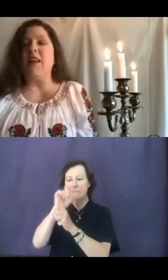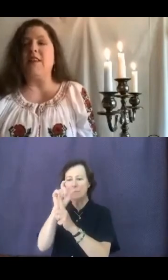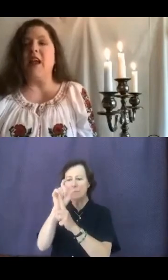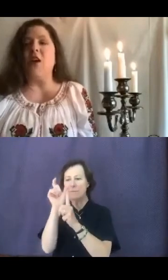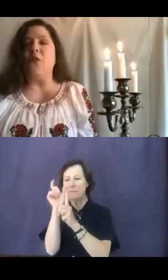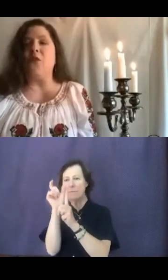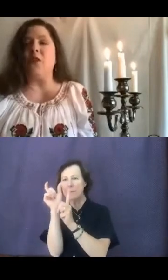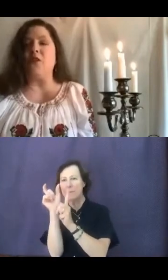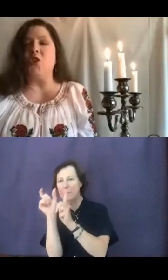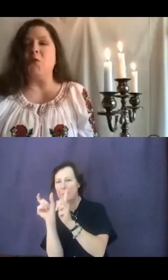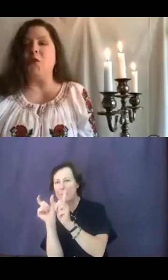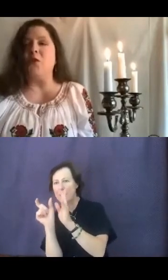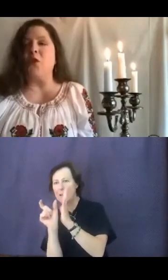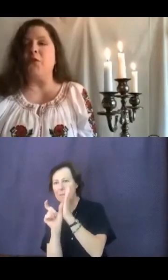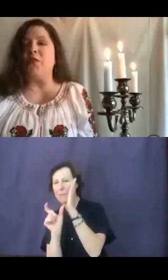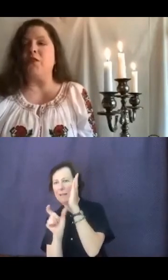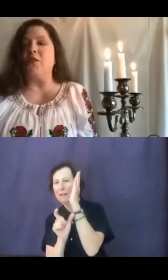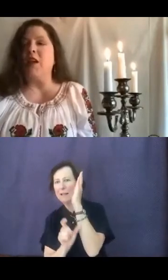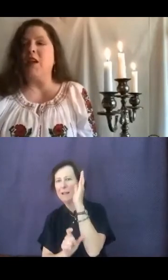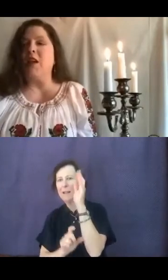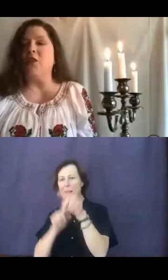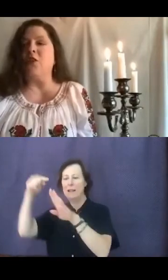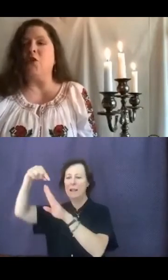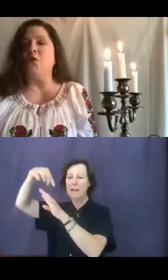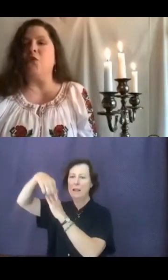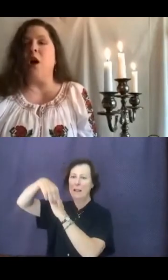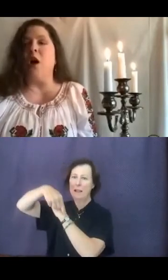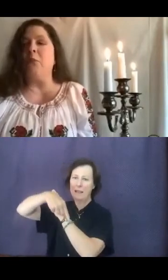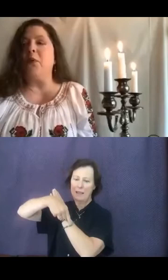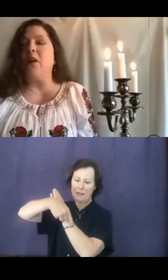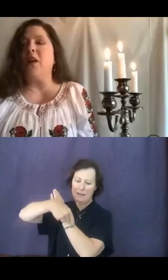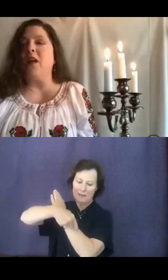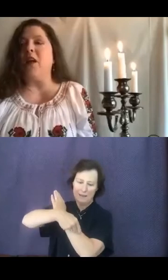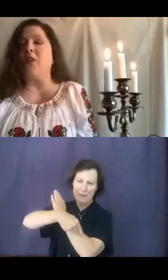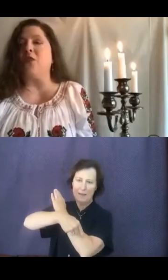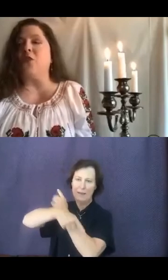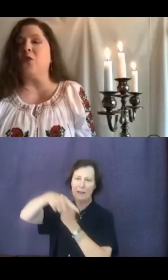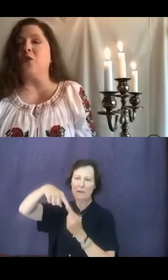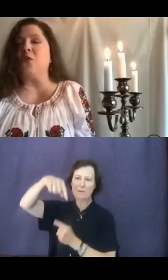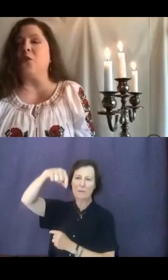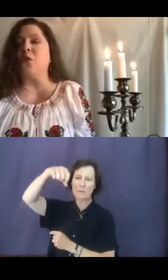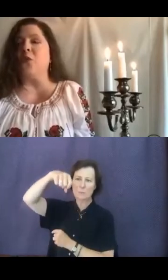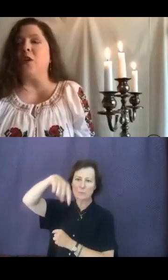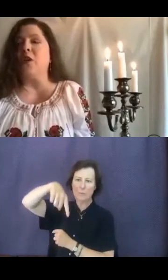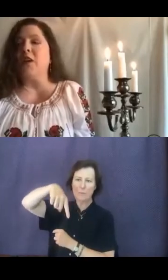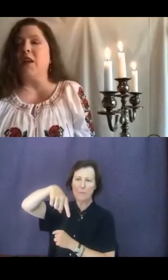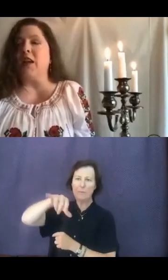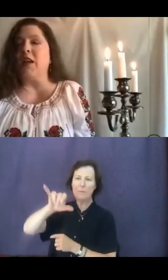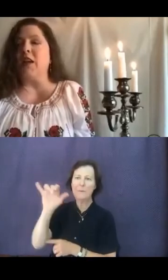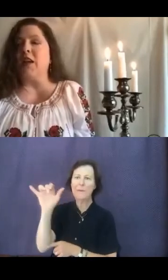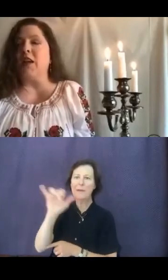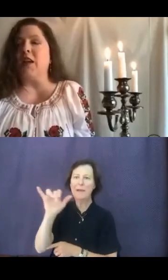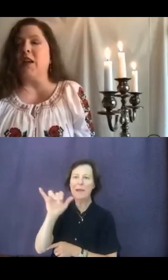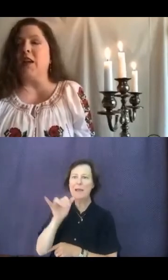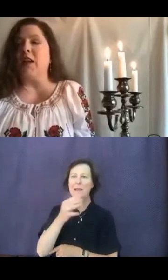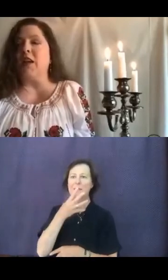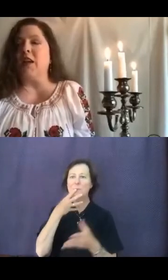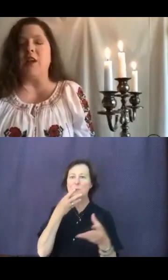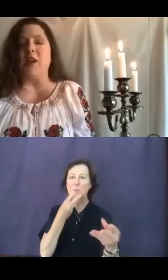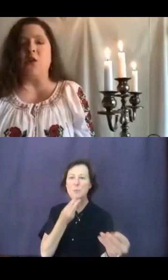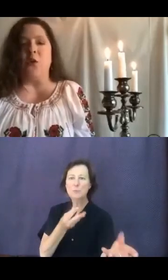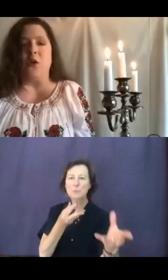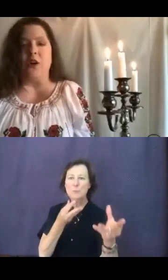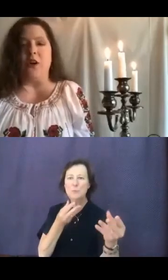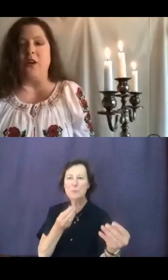Slide down its humid surface until you drop as the dew into its